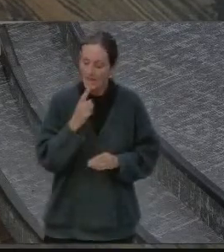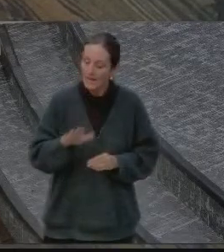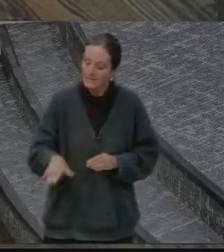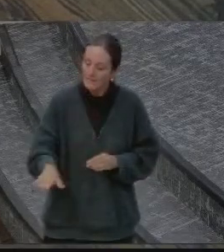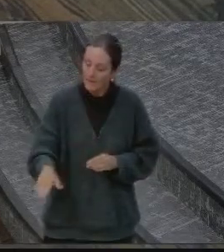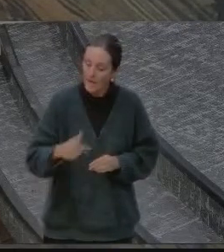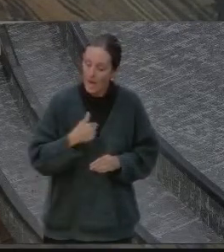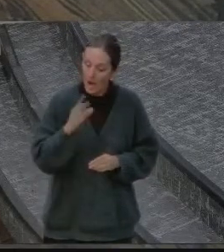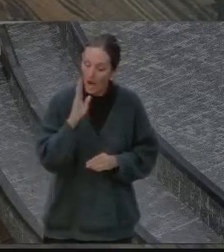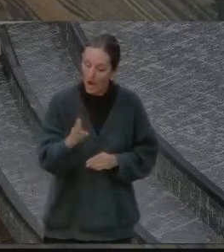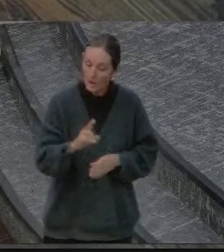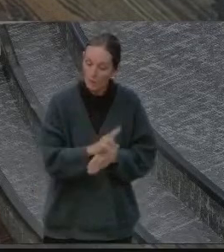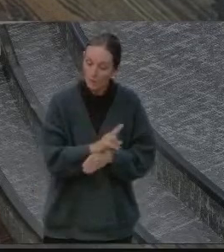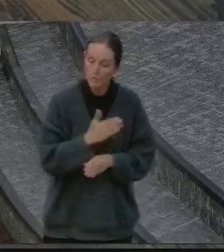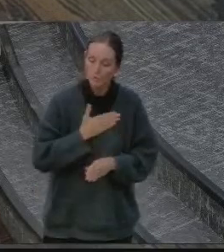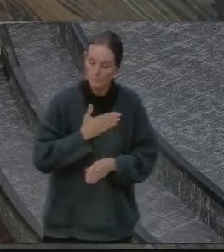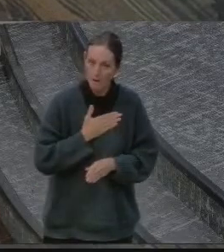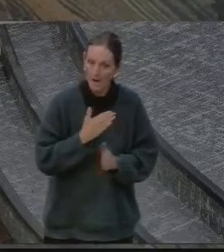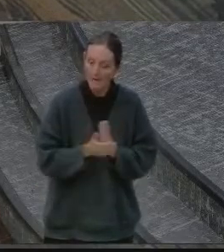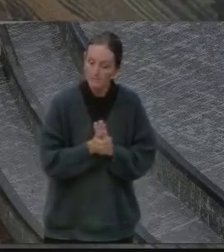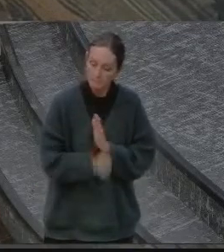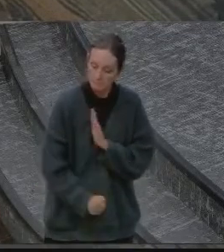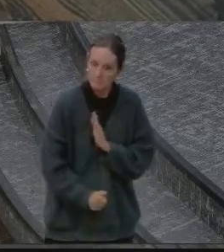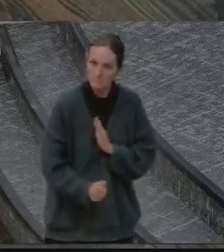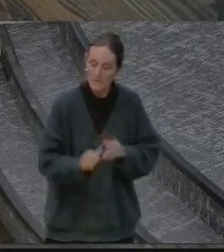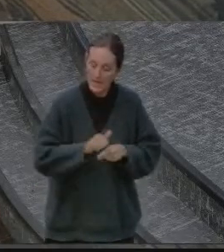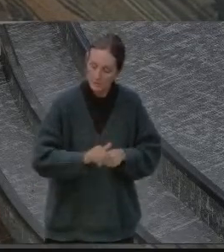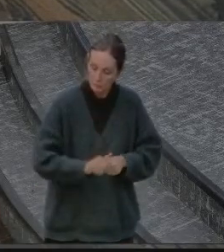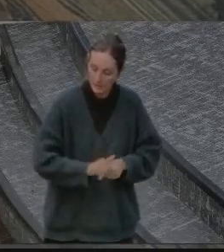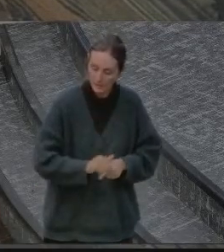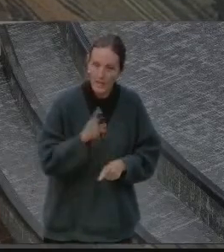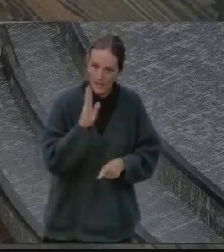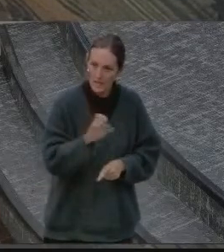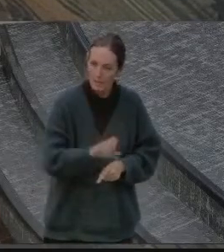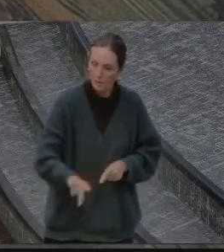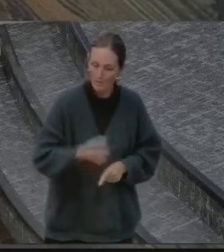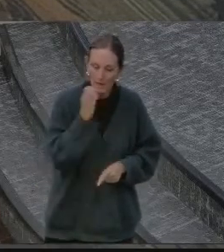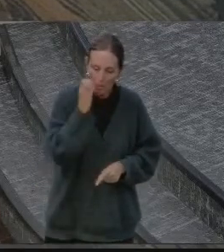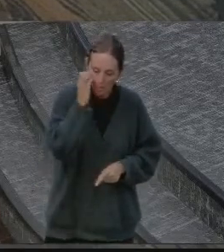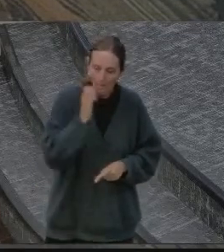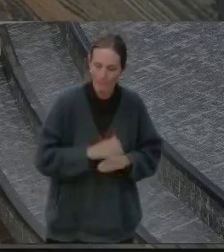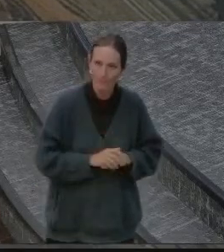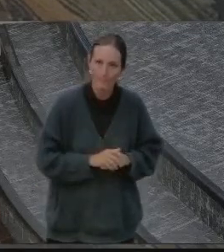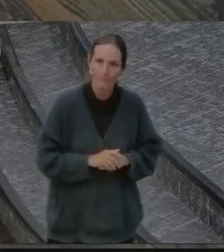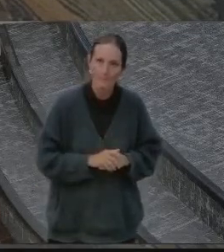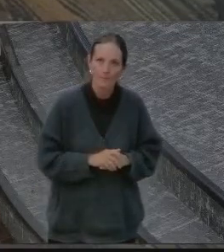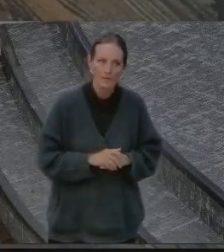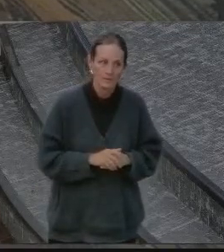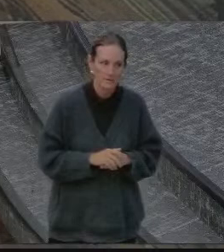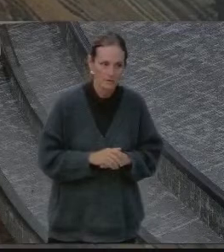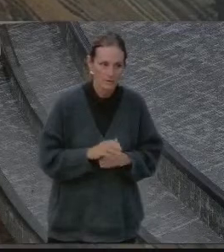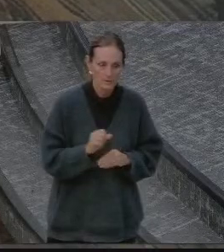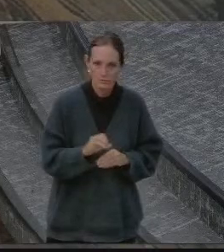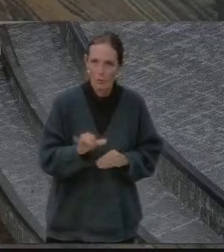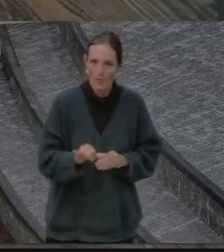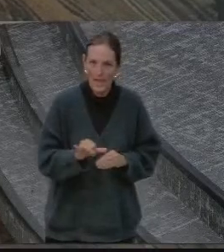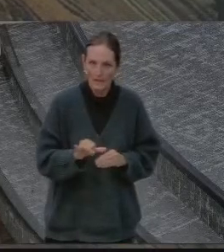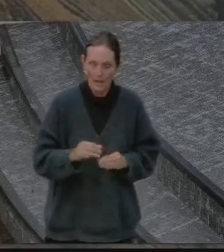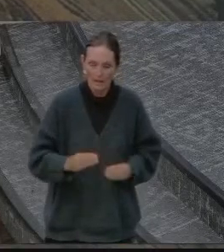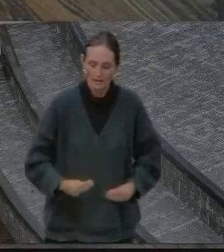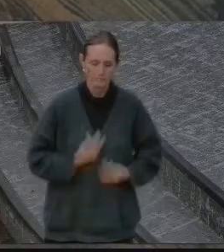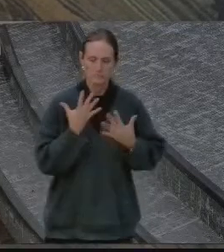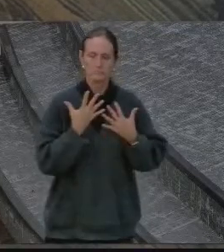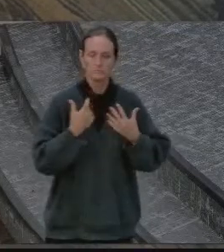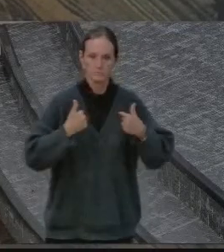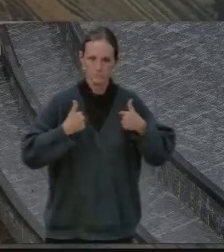best training, Casey, and I'm coming home, son. I'm coming. And that's what energizes me to get up every morning